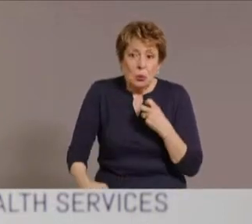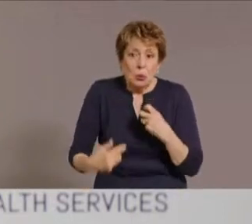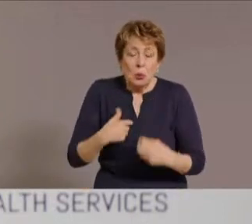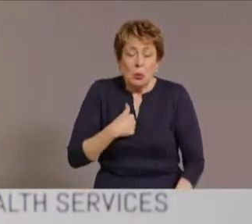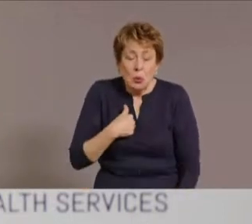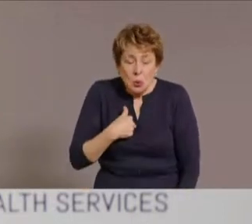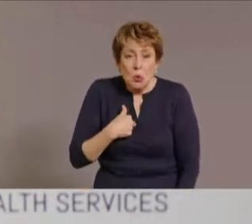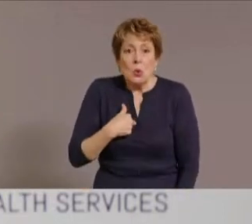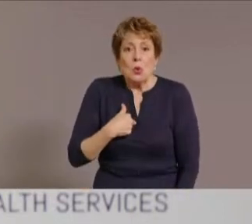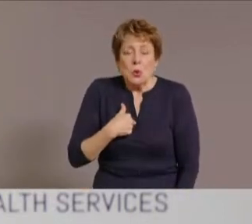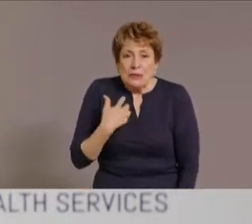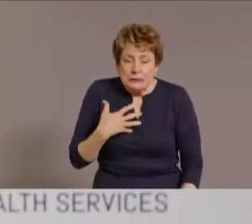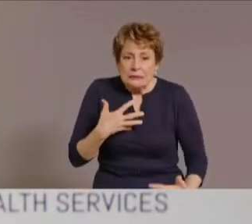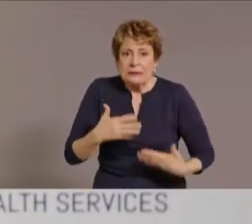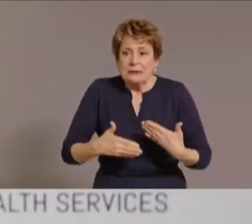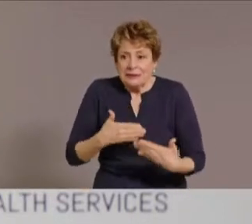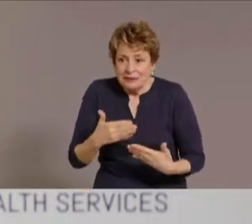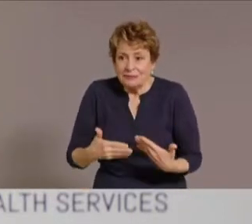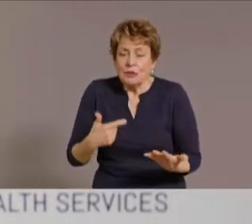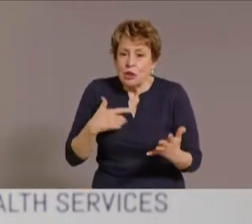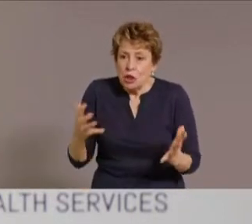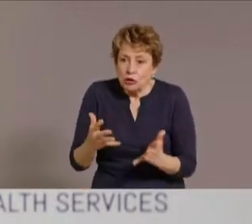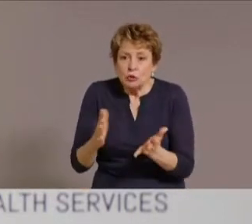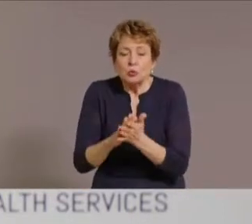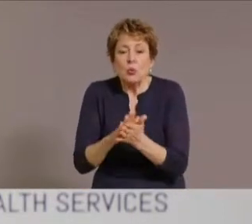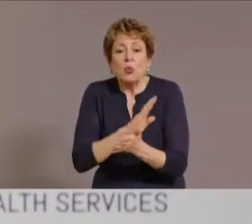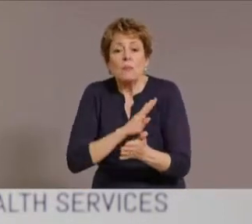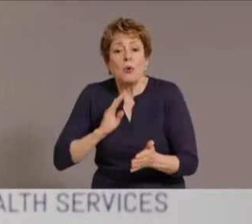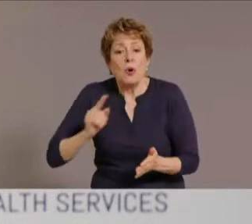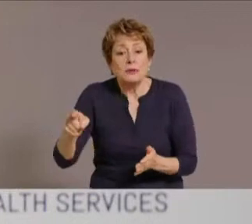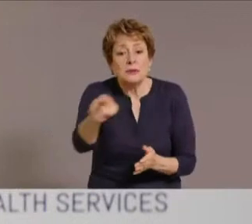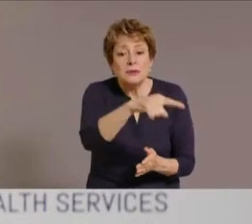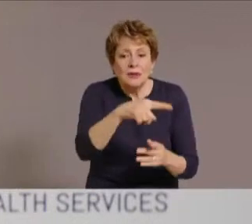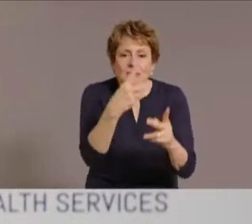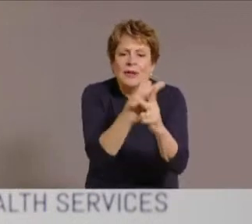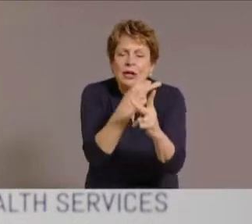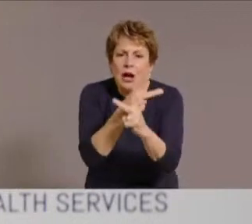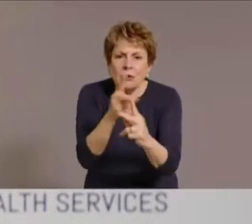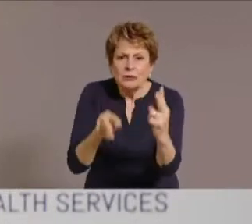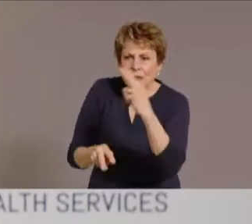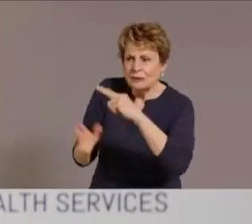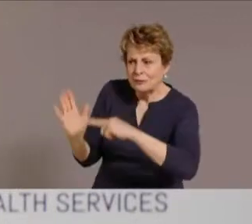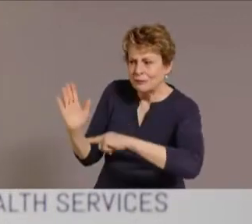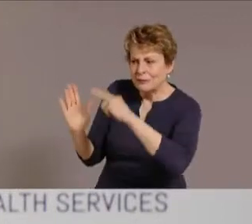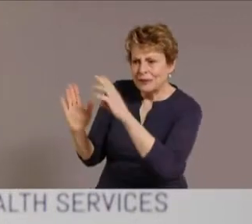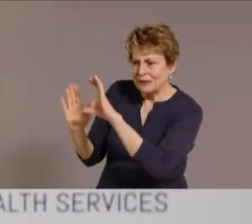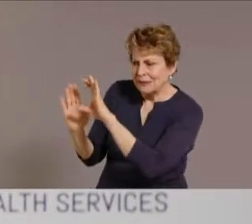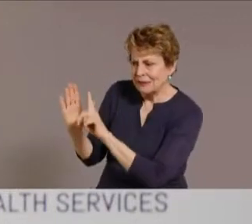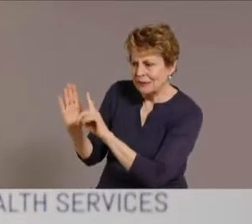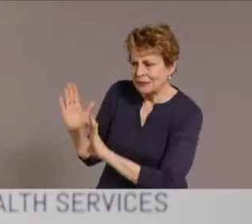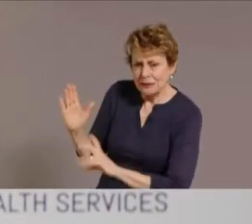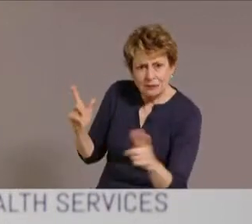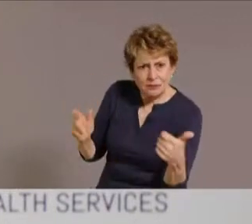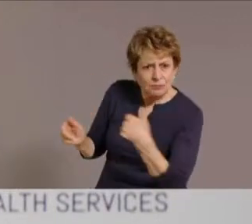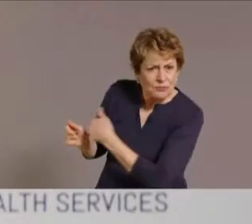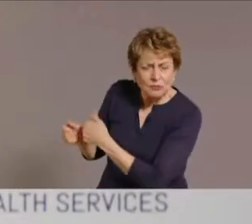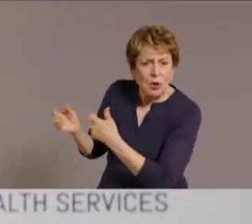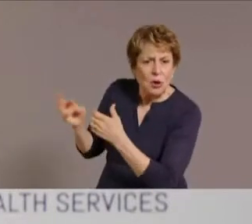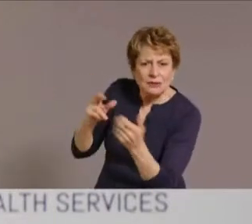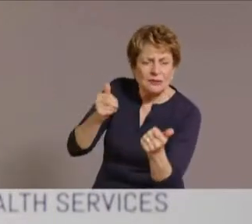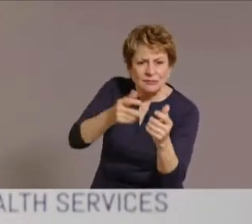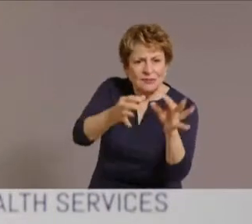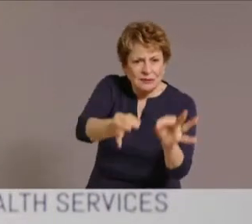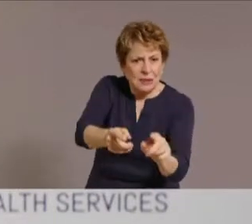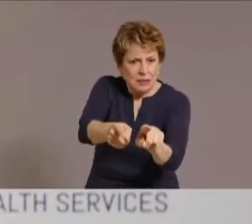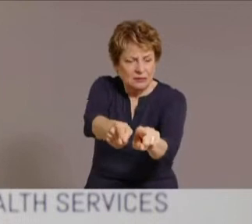them to use the CDC as their backstop or use the AZDHS recommendations as their backstop. But there wasn't